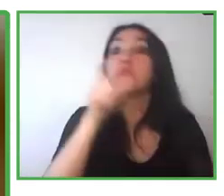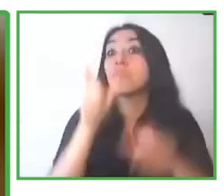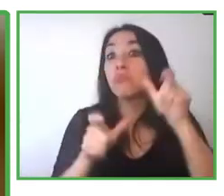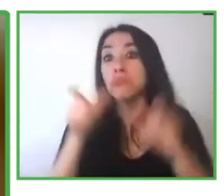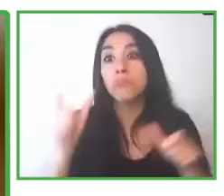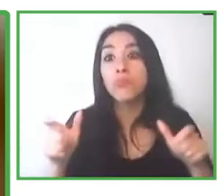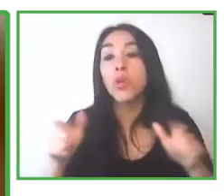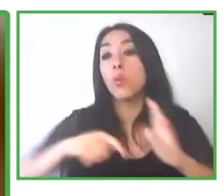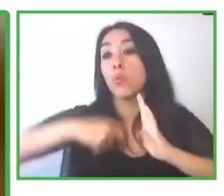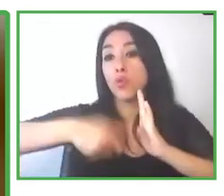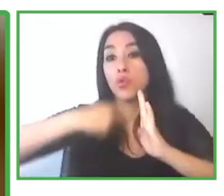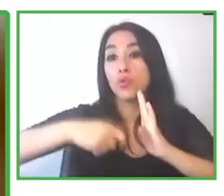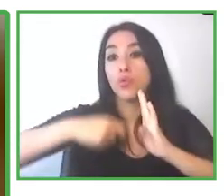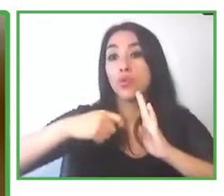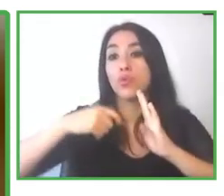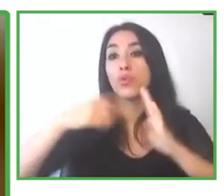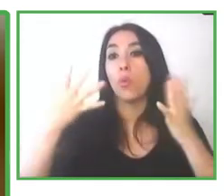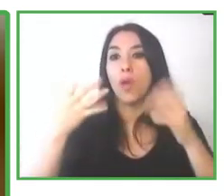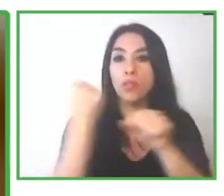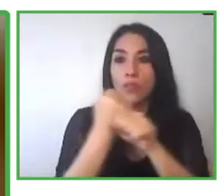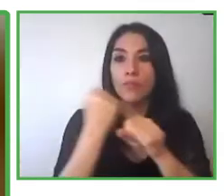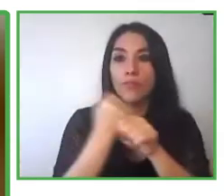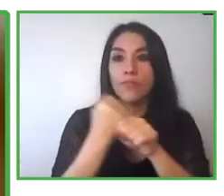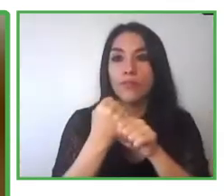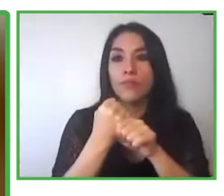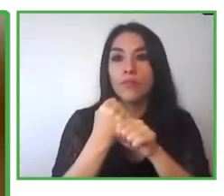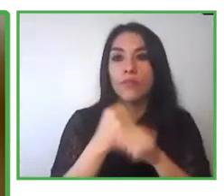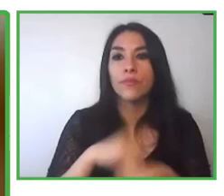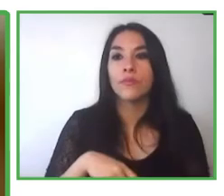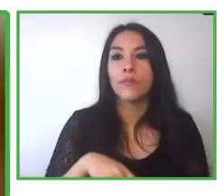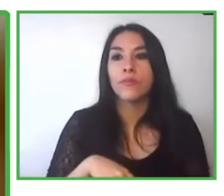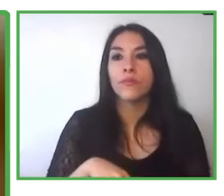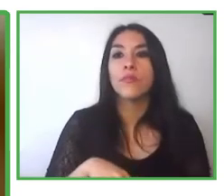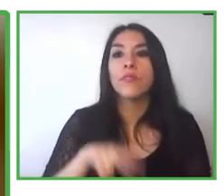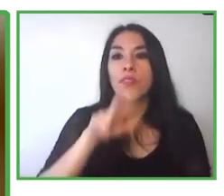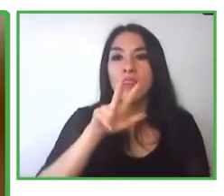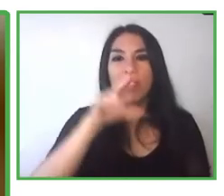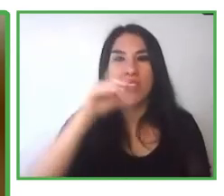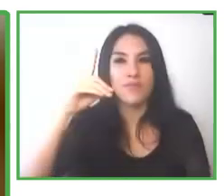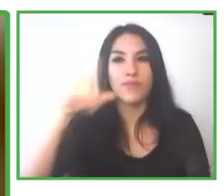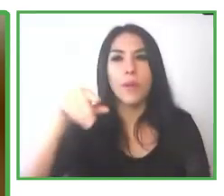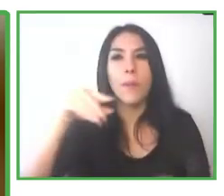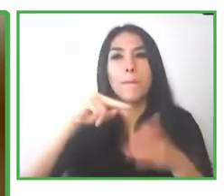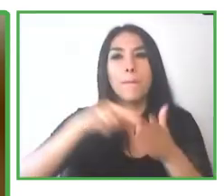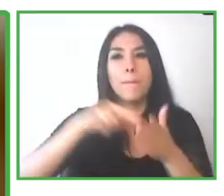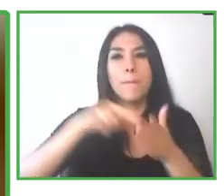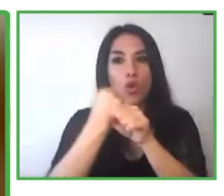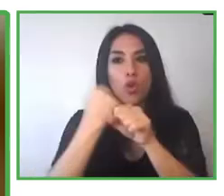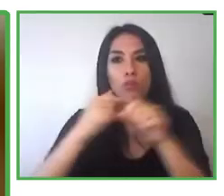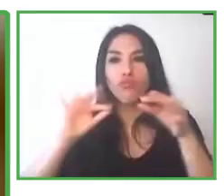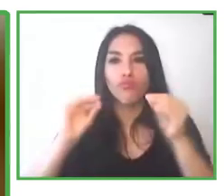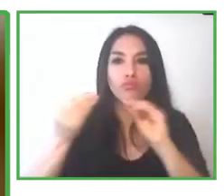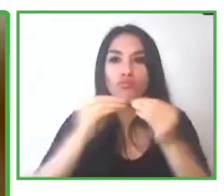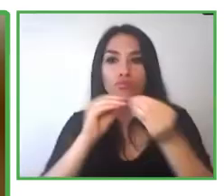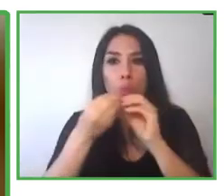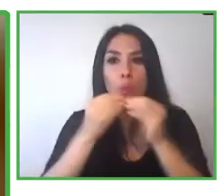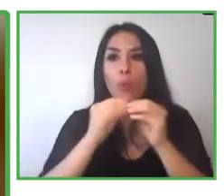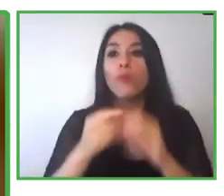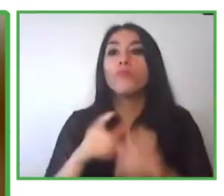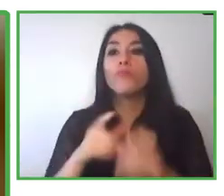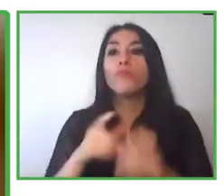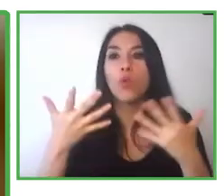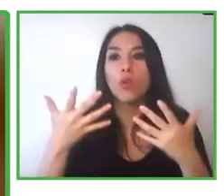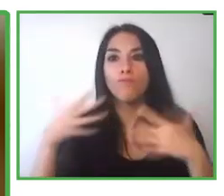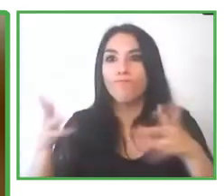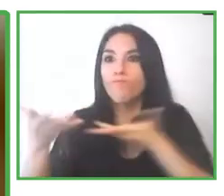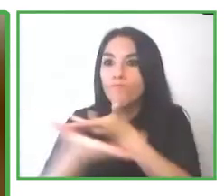of design and support products in 3D for the adaptation in workplaces is born from the collaboration between Fundación